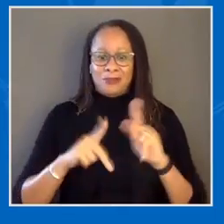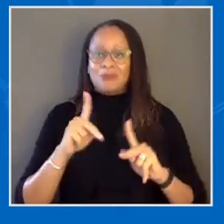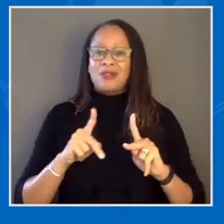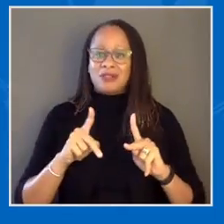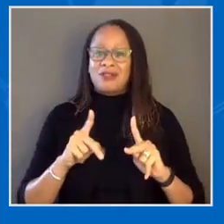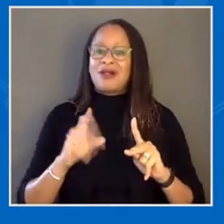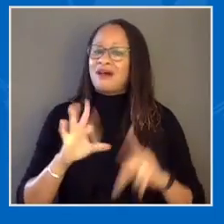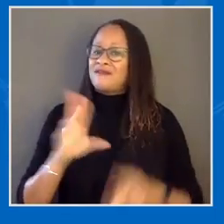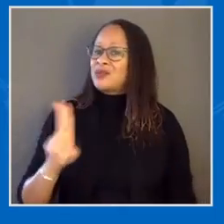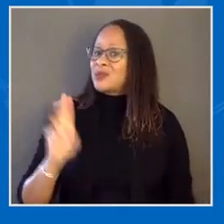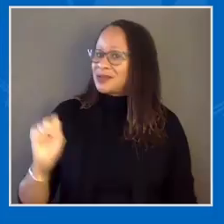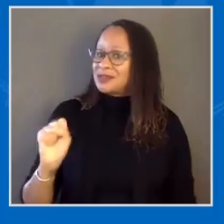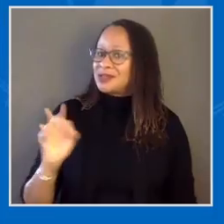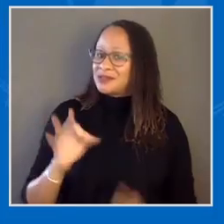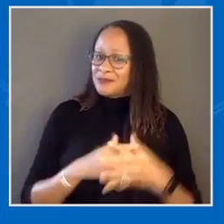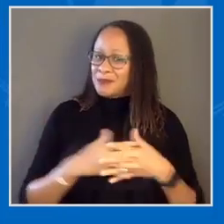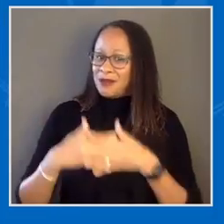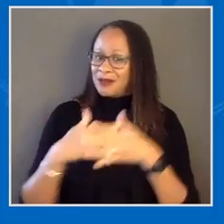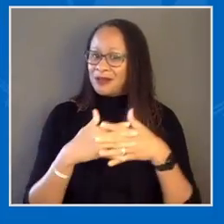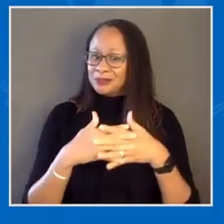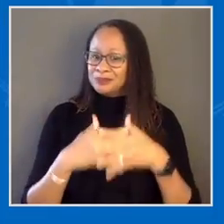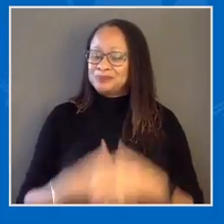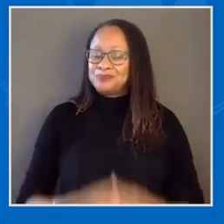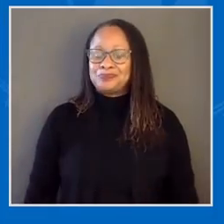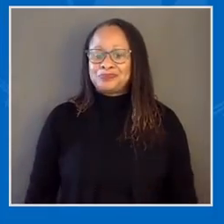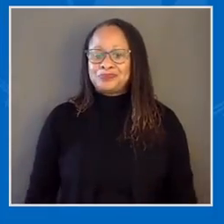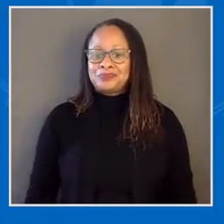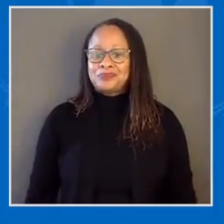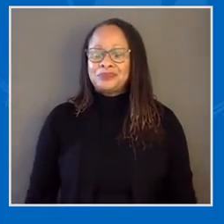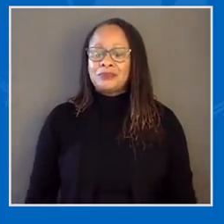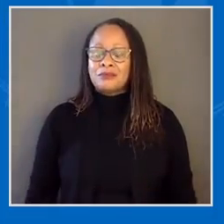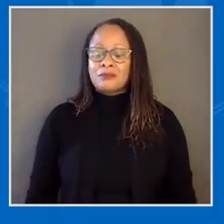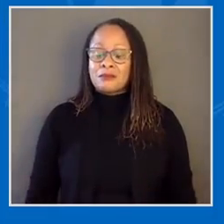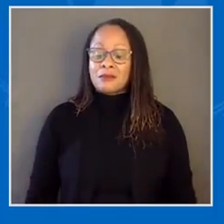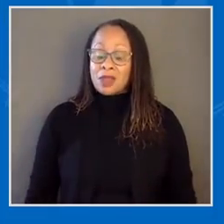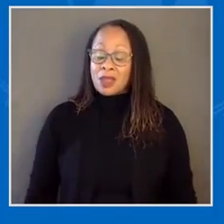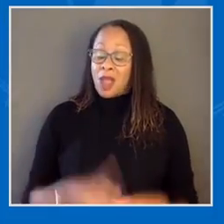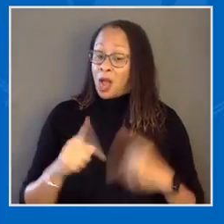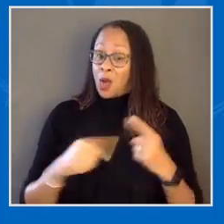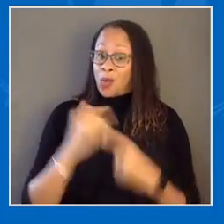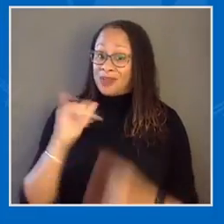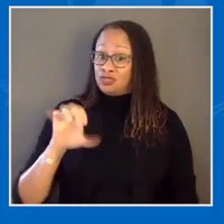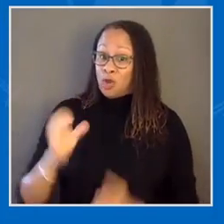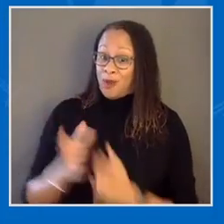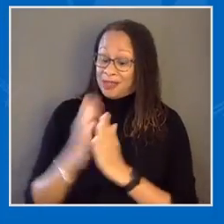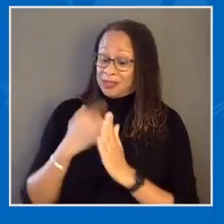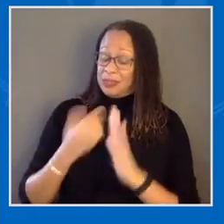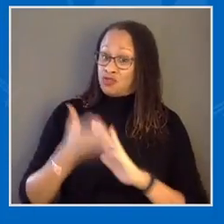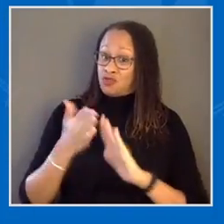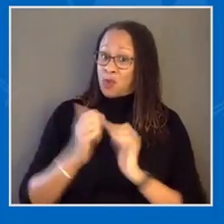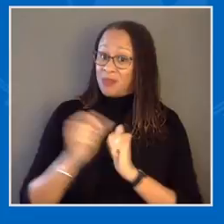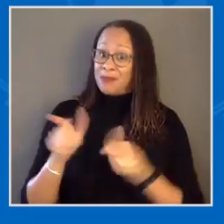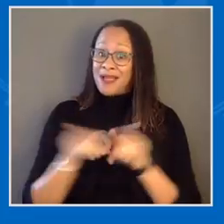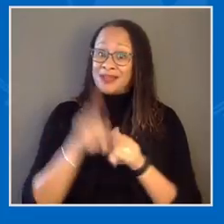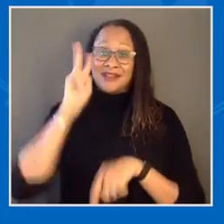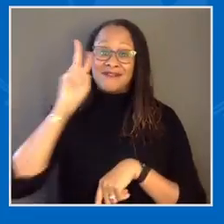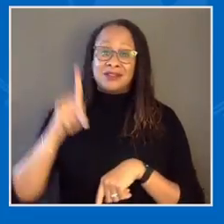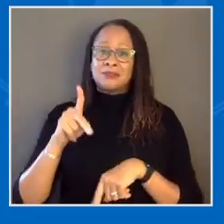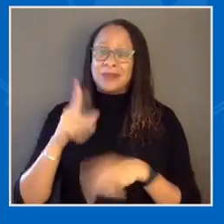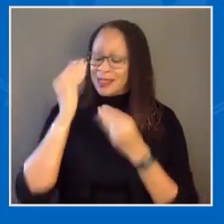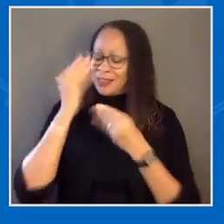the United States of America. When Joe asked me to be his running mate, he told me about his